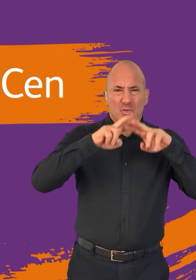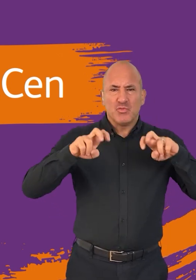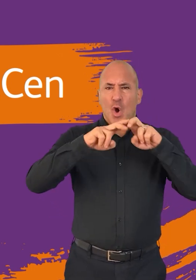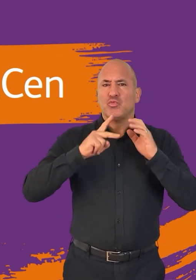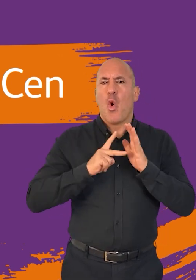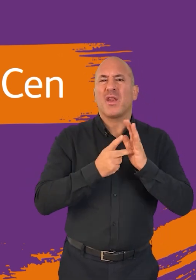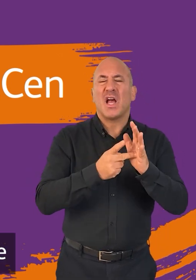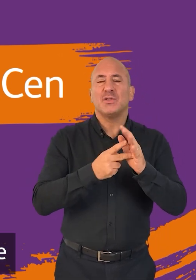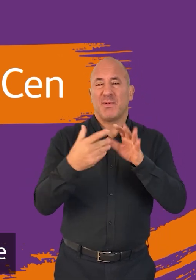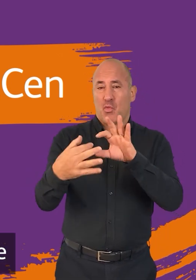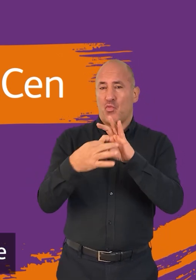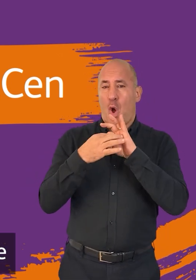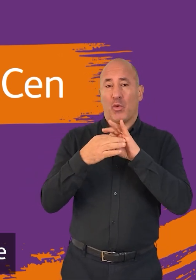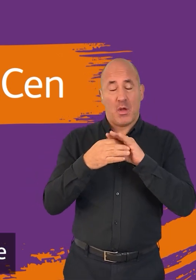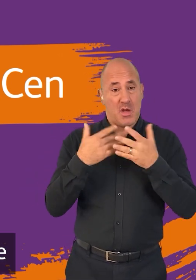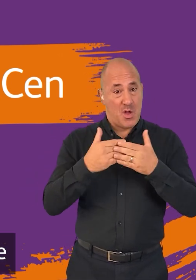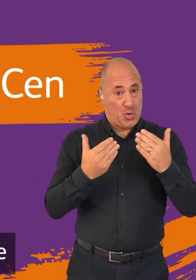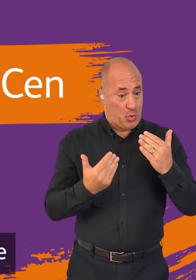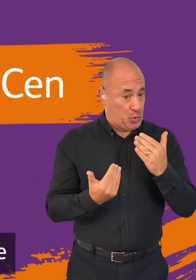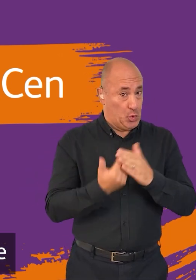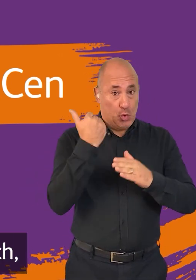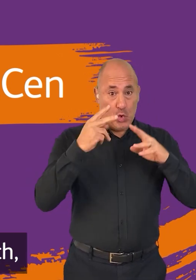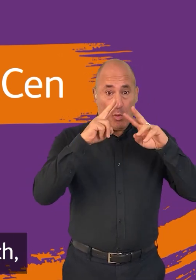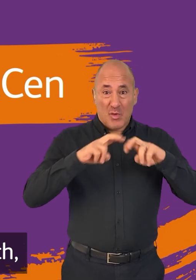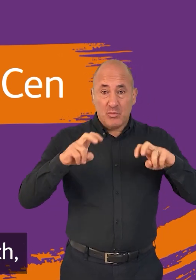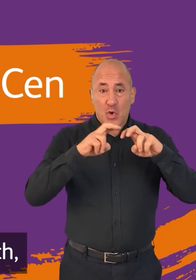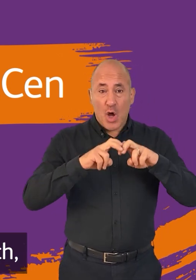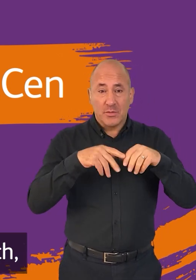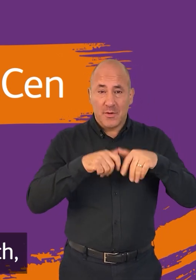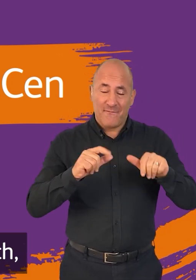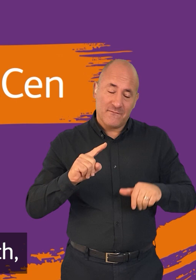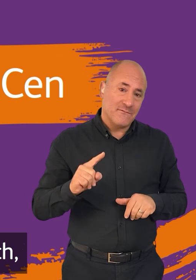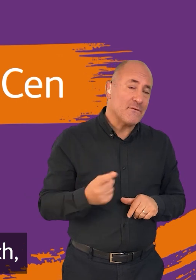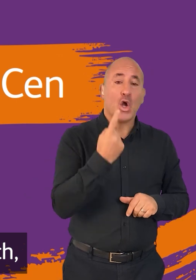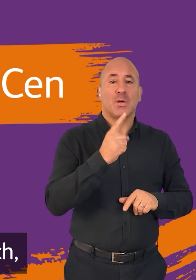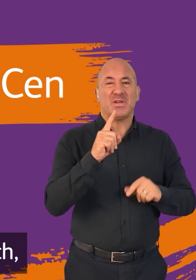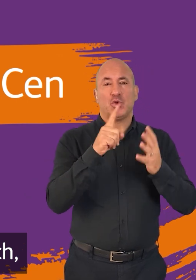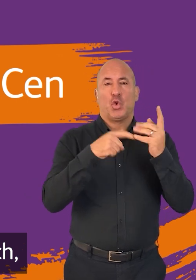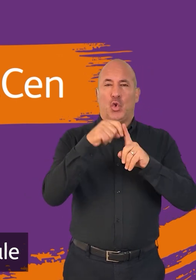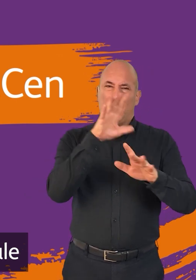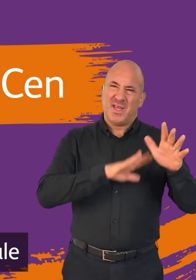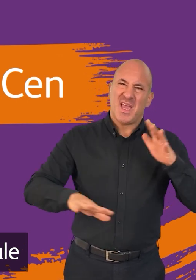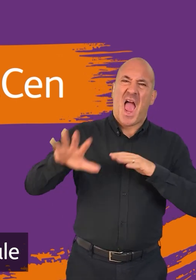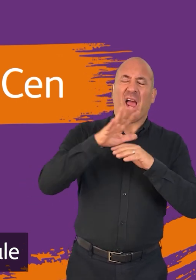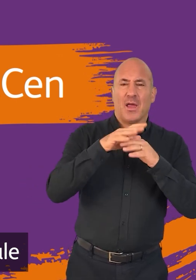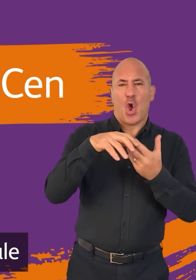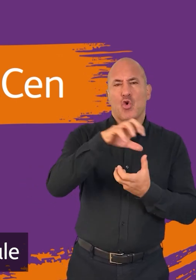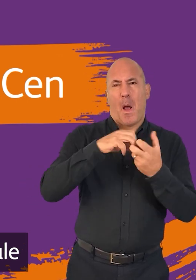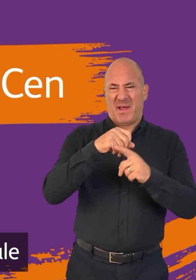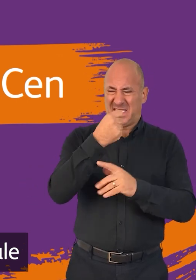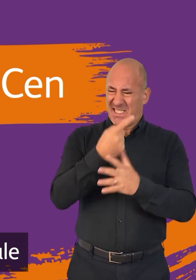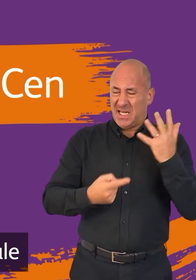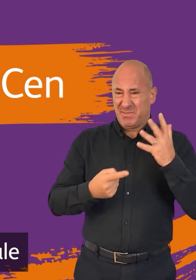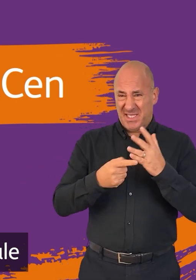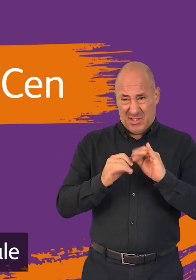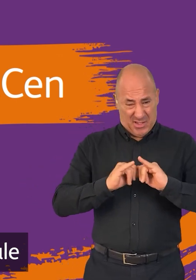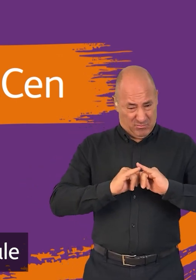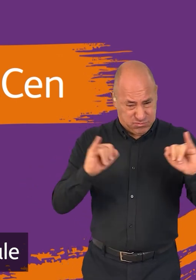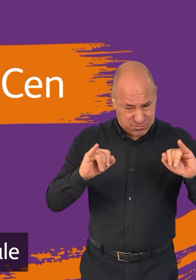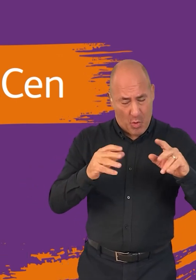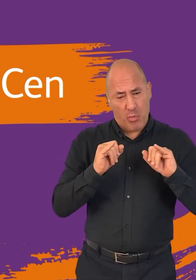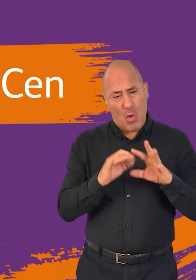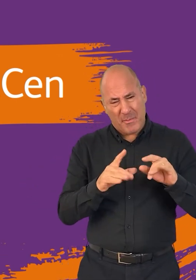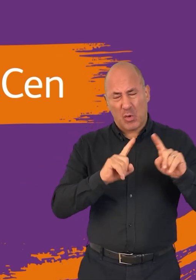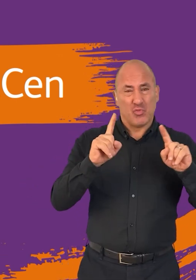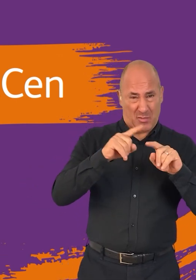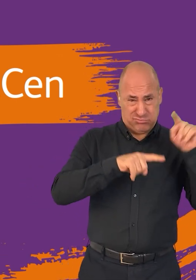This social research organisation have worked with Sense on a groundbreaking piece of research which for the first time tells us the